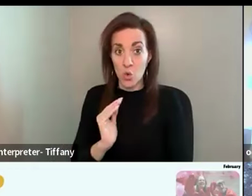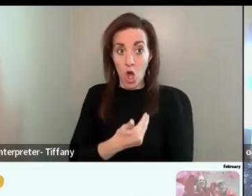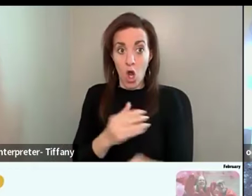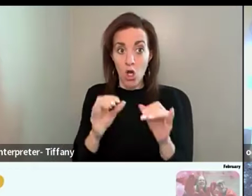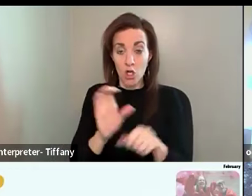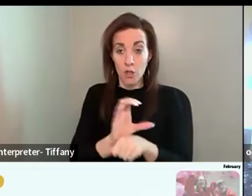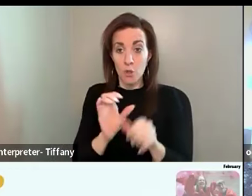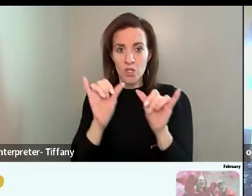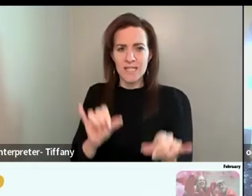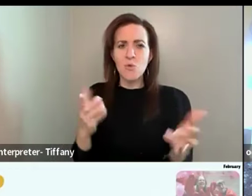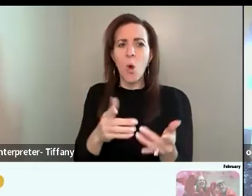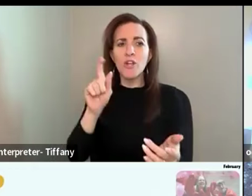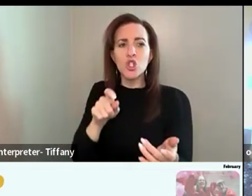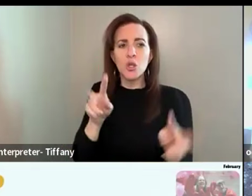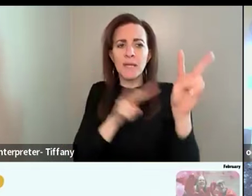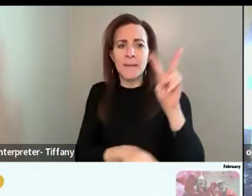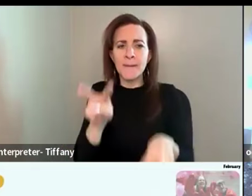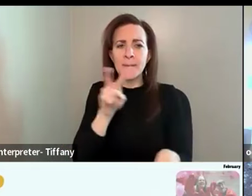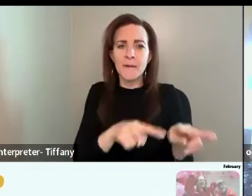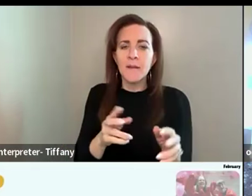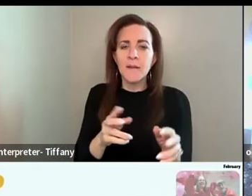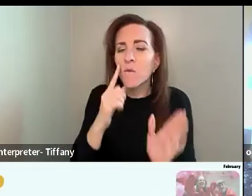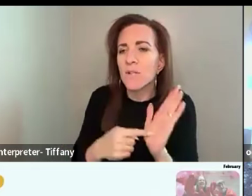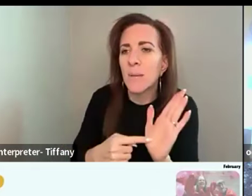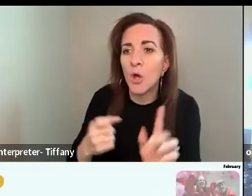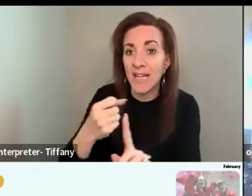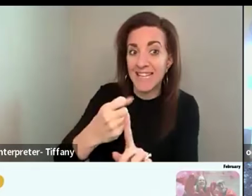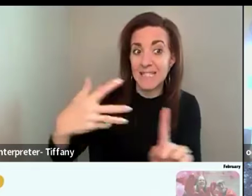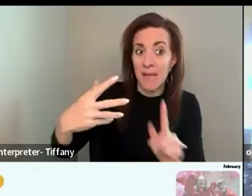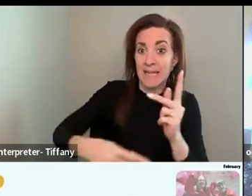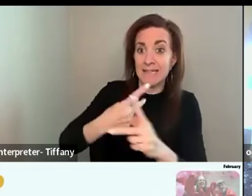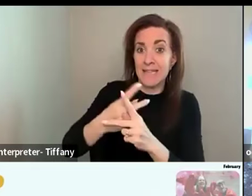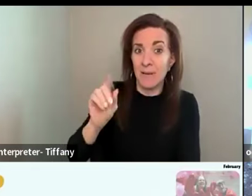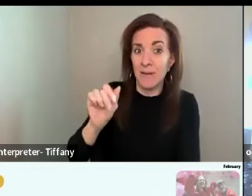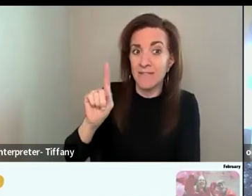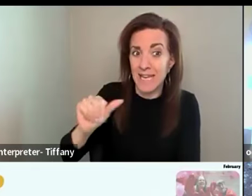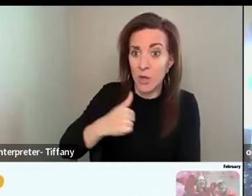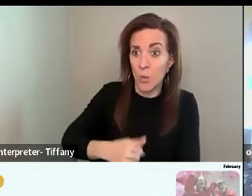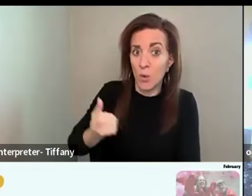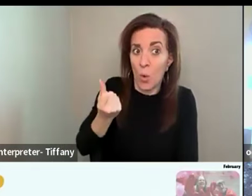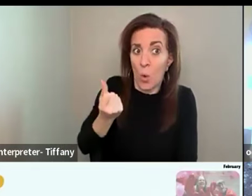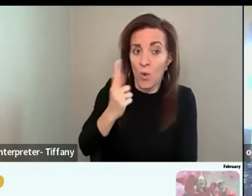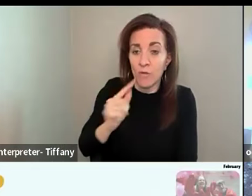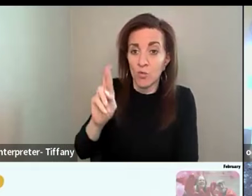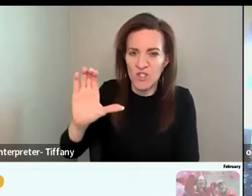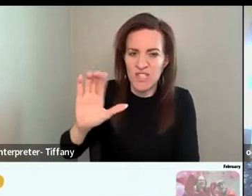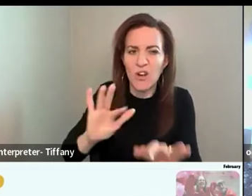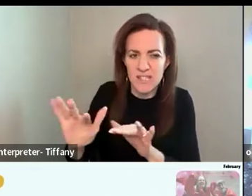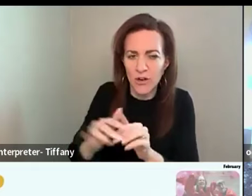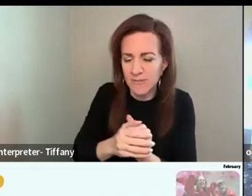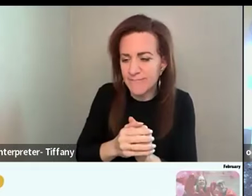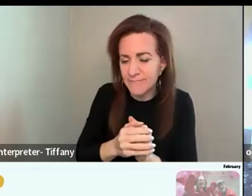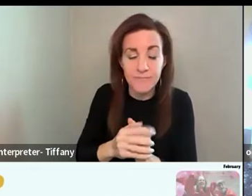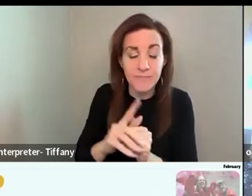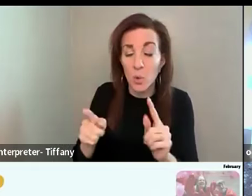at. That may be doing things like expanding the type of data that we keep as regional centers, et cetera. So just when there